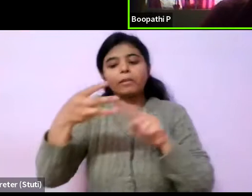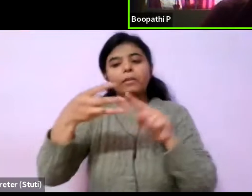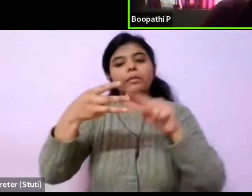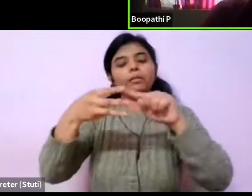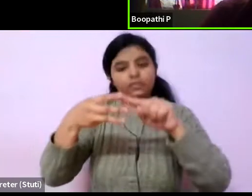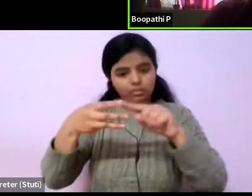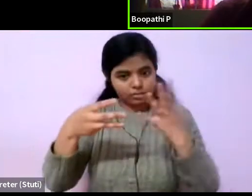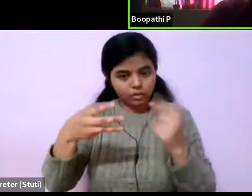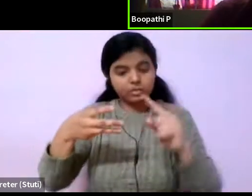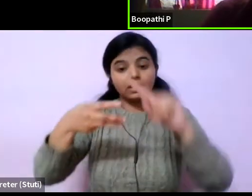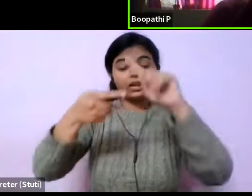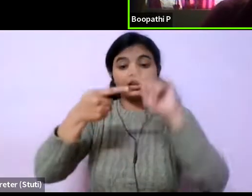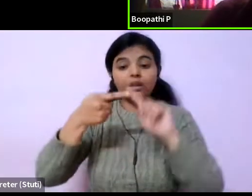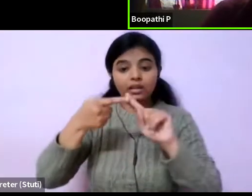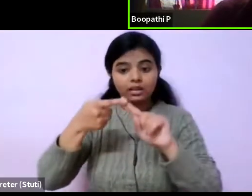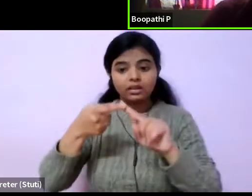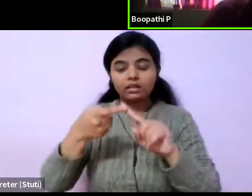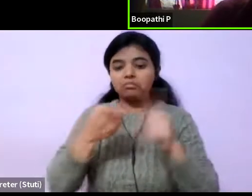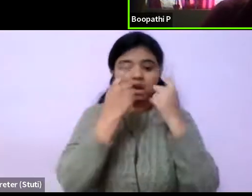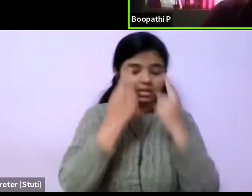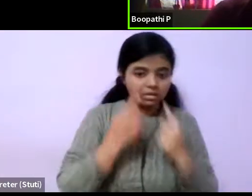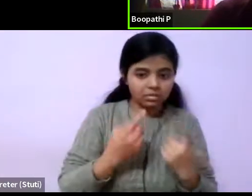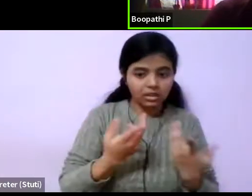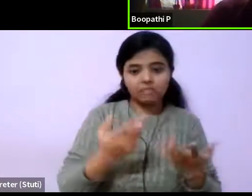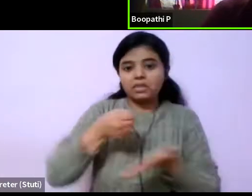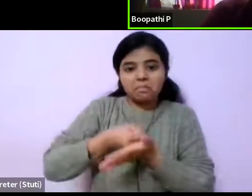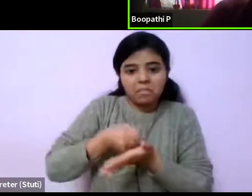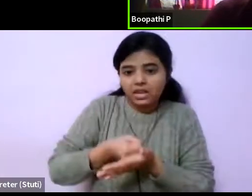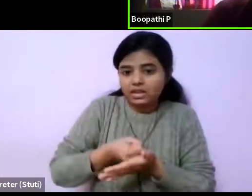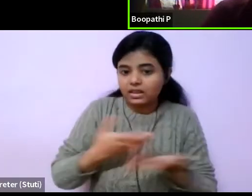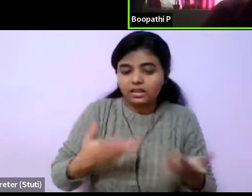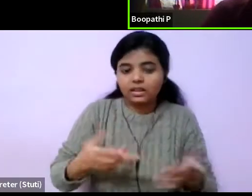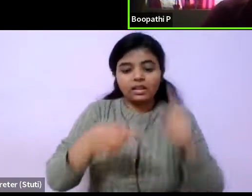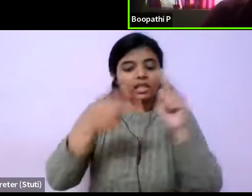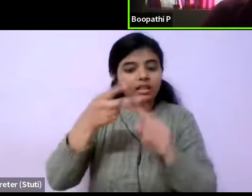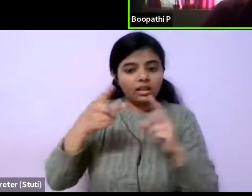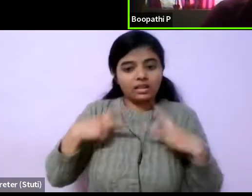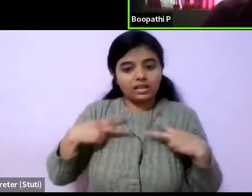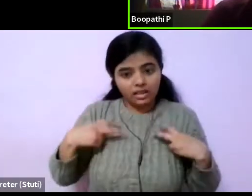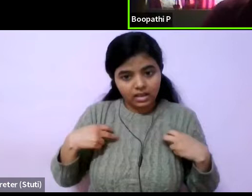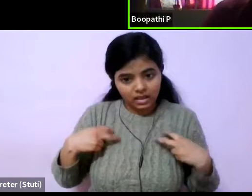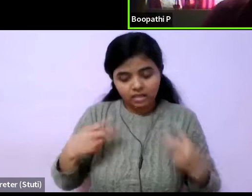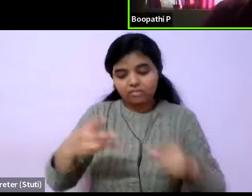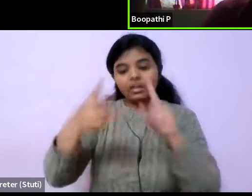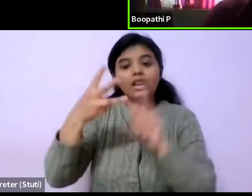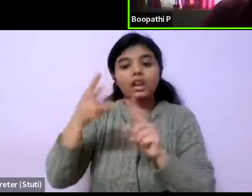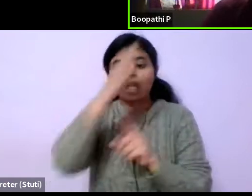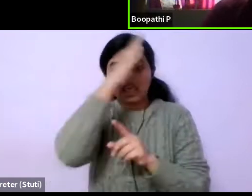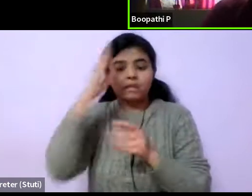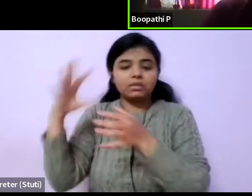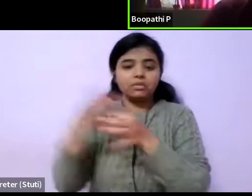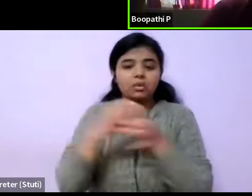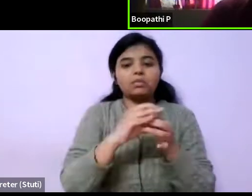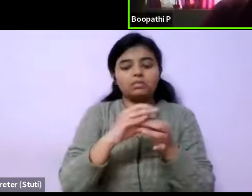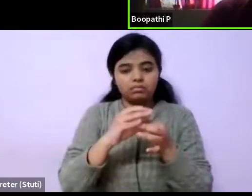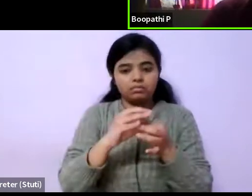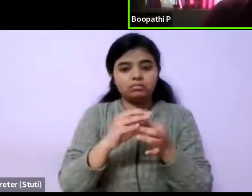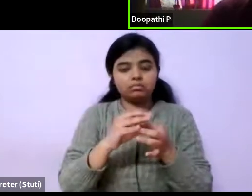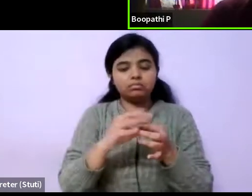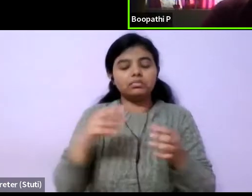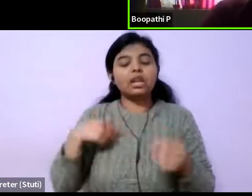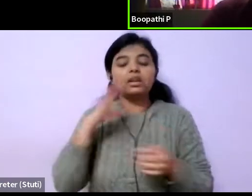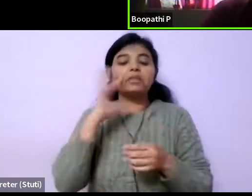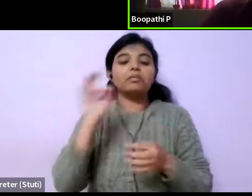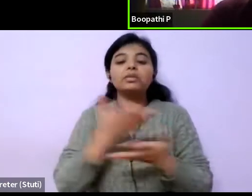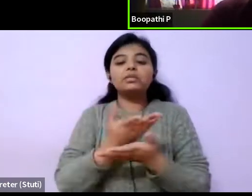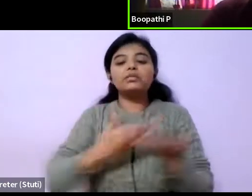is, as I mentioned earlier, ground level and legal level and academic levels. So I think it is